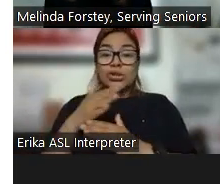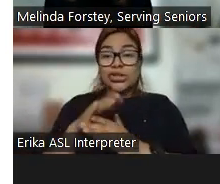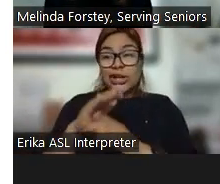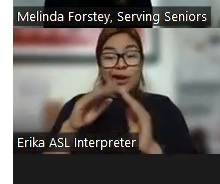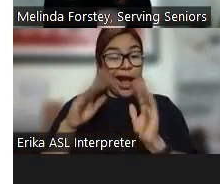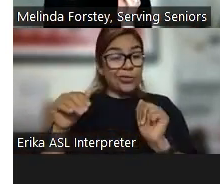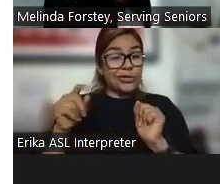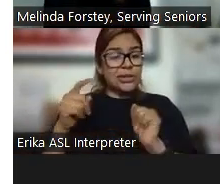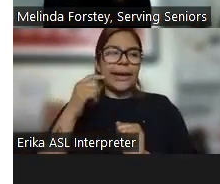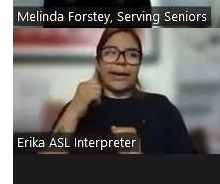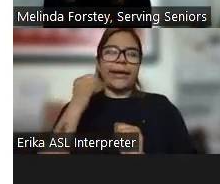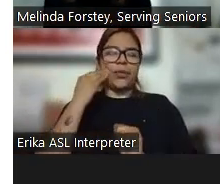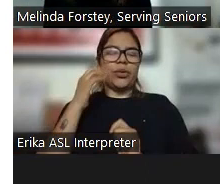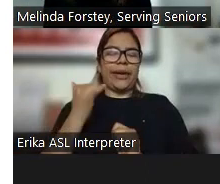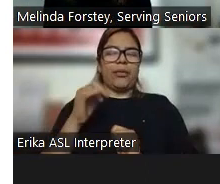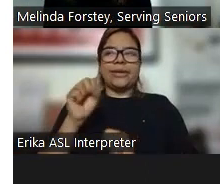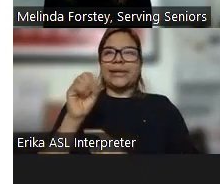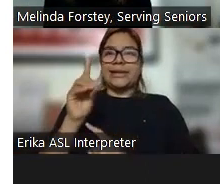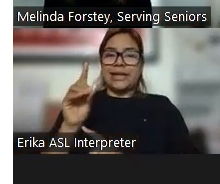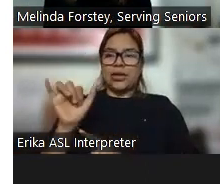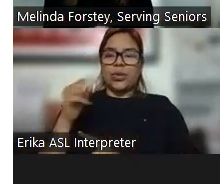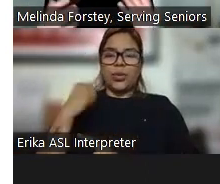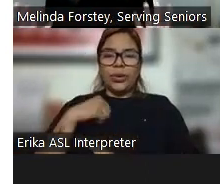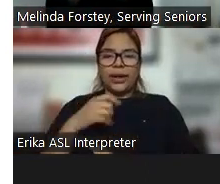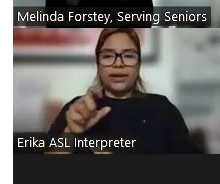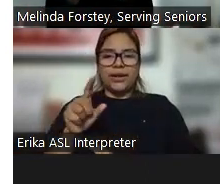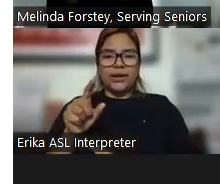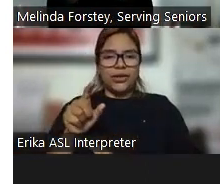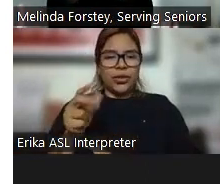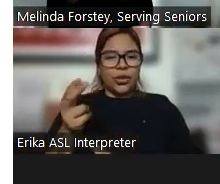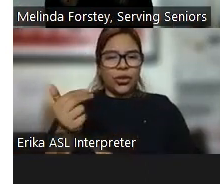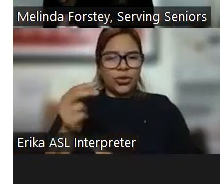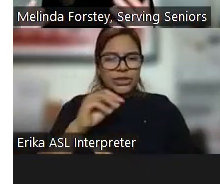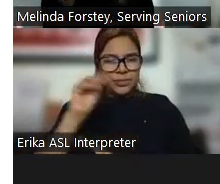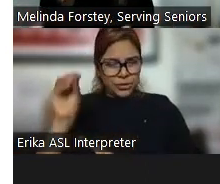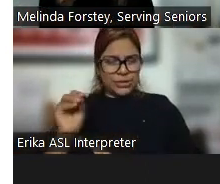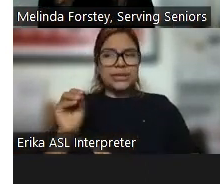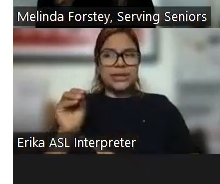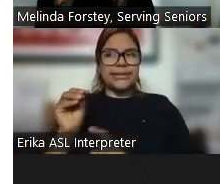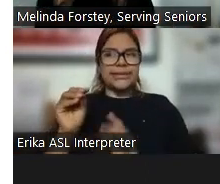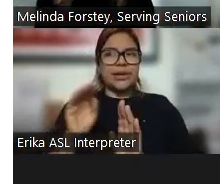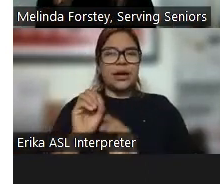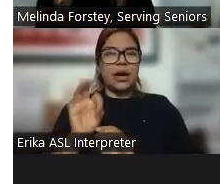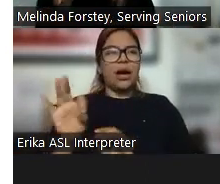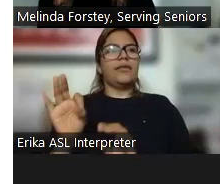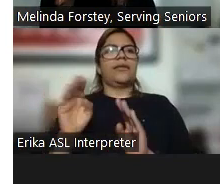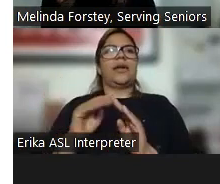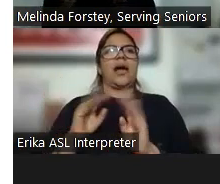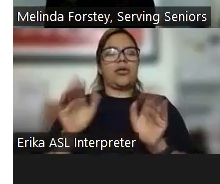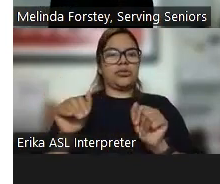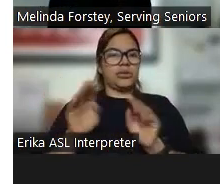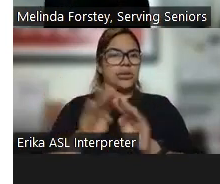know that there's about a 3% vacancy rate. So really wanting to look at a lot of different creative solutions.